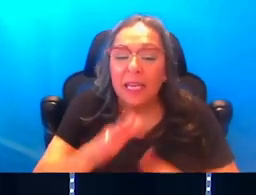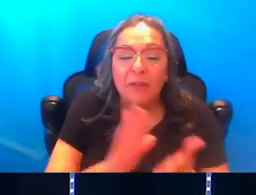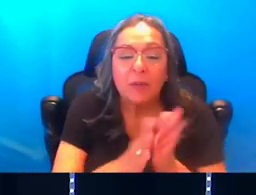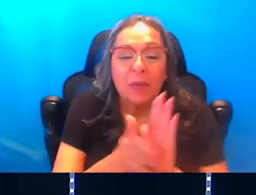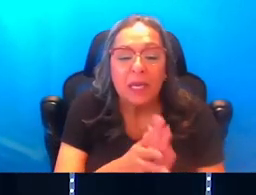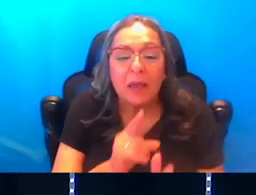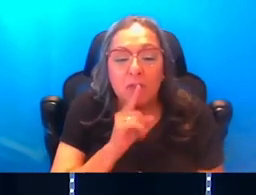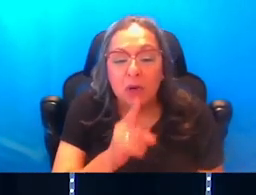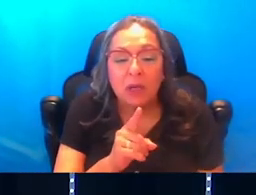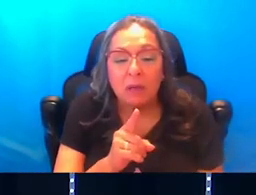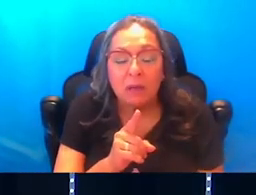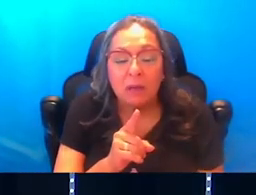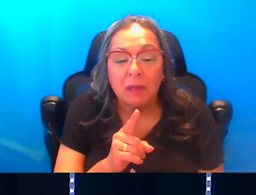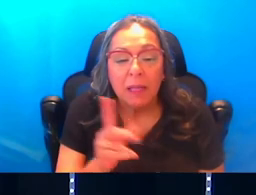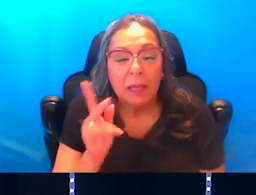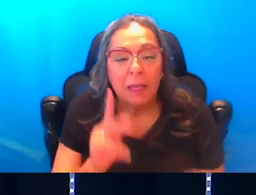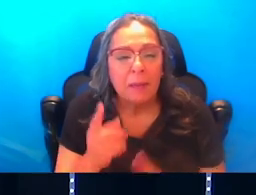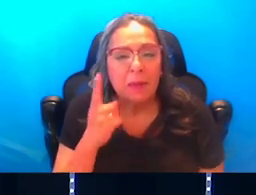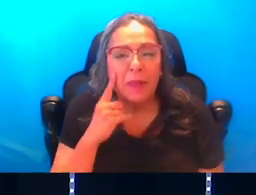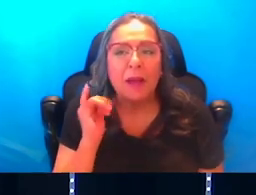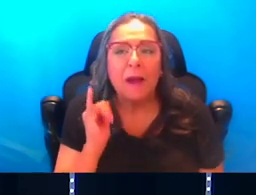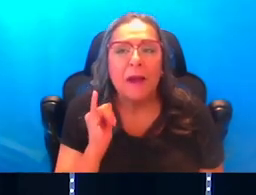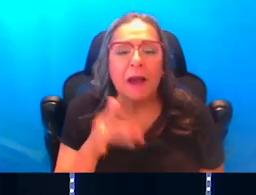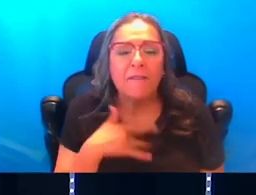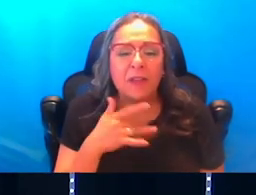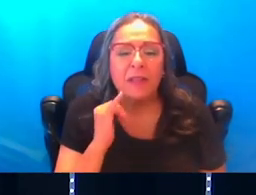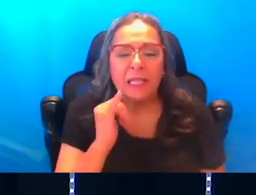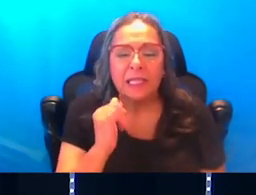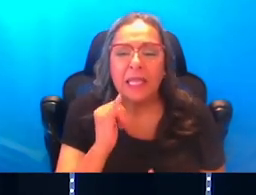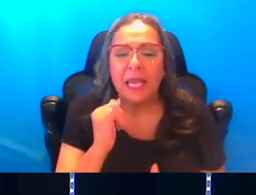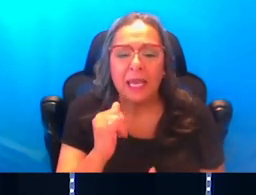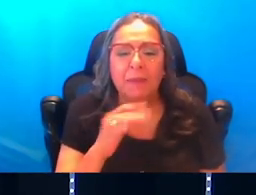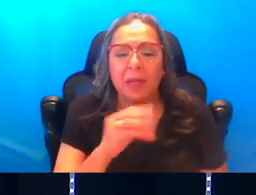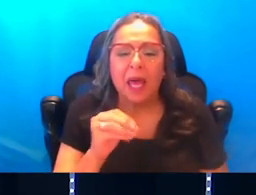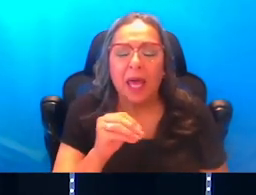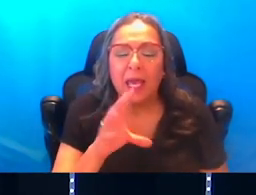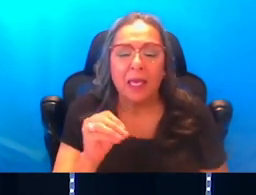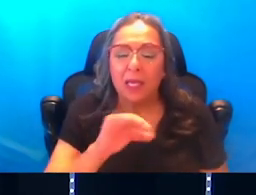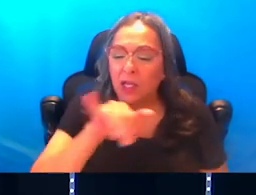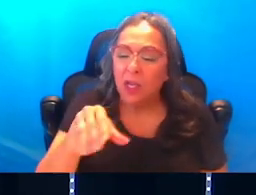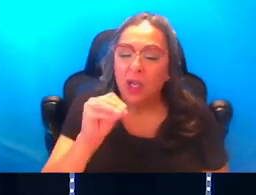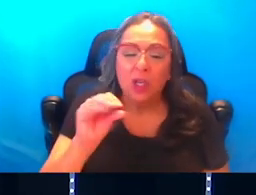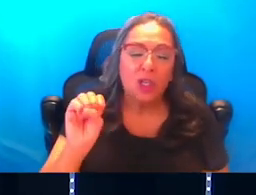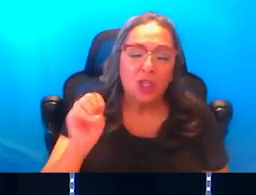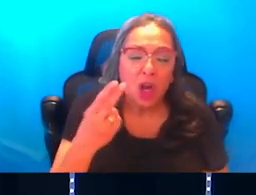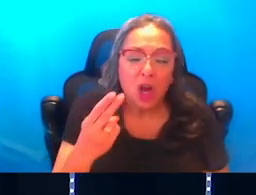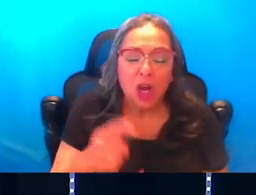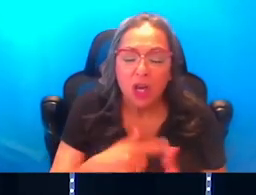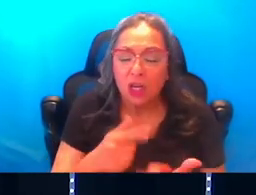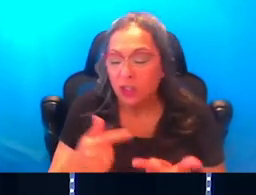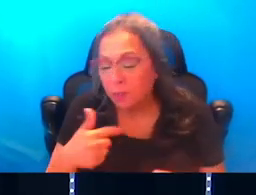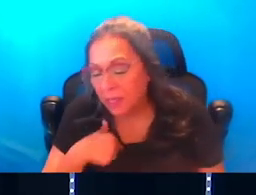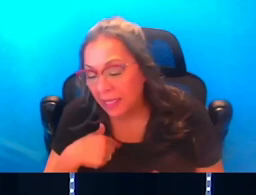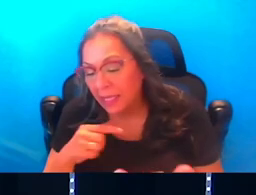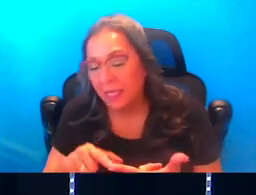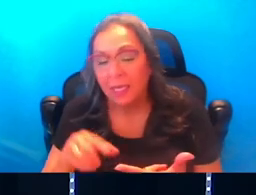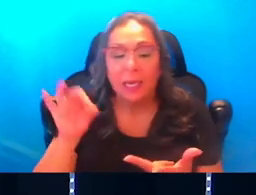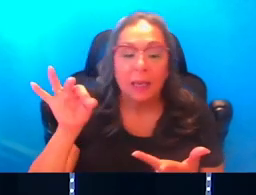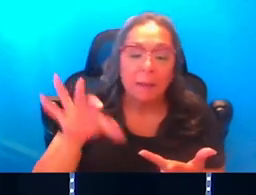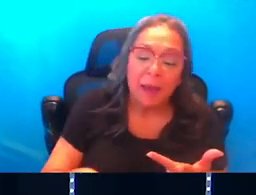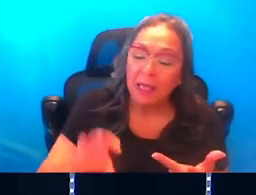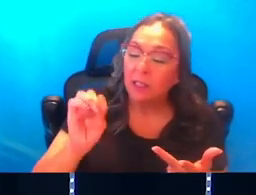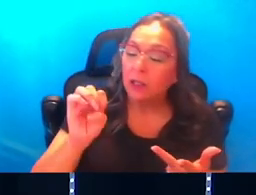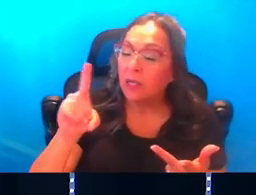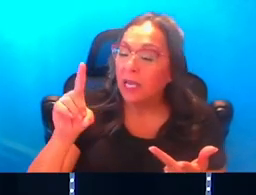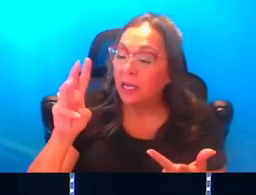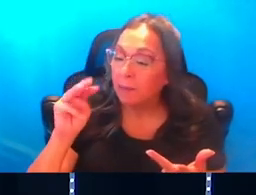like, that's me. Just like Pastor Josh, just like Pastor Ed Meyer, that's me. And if that's you, I want